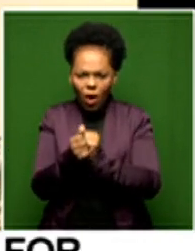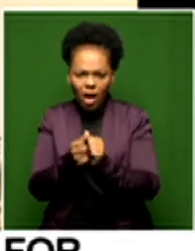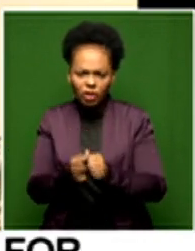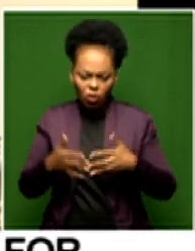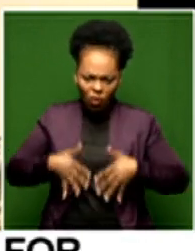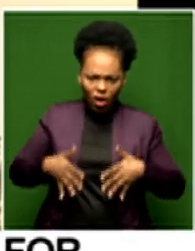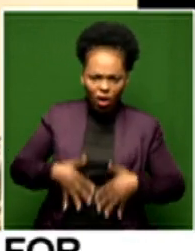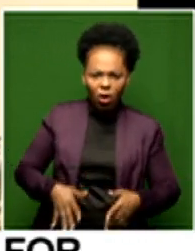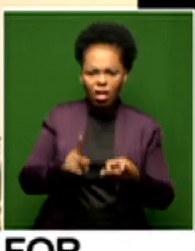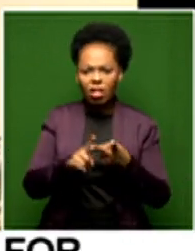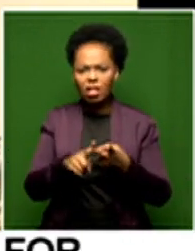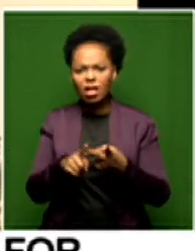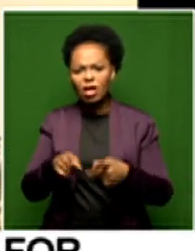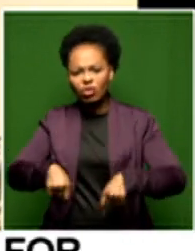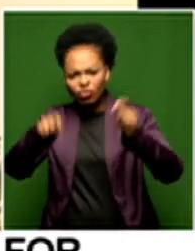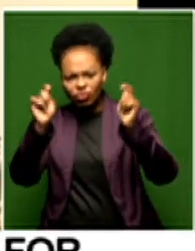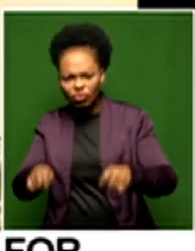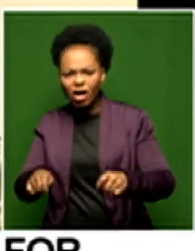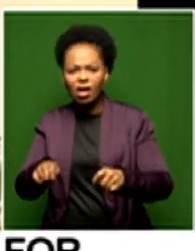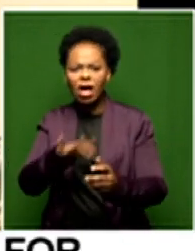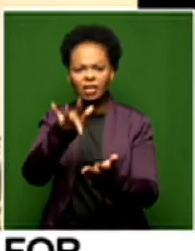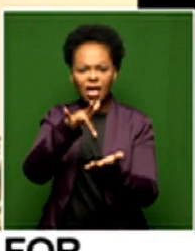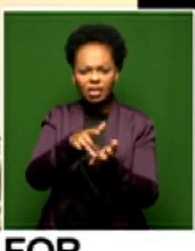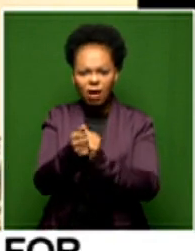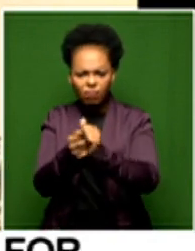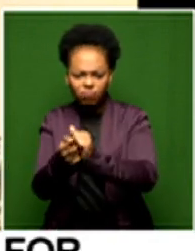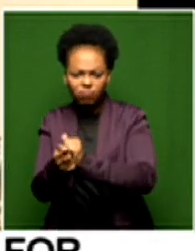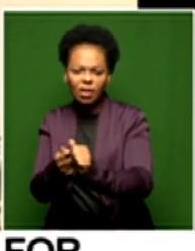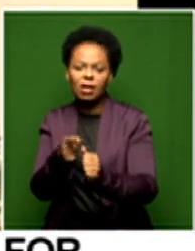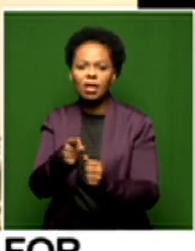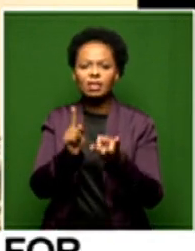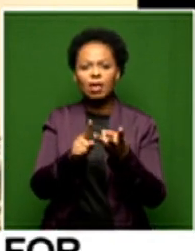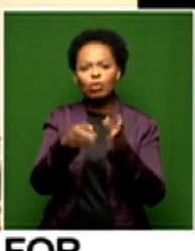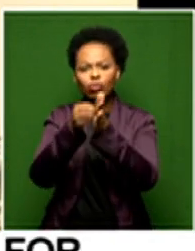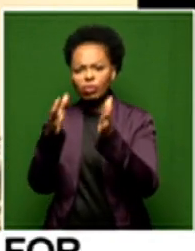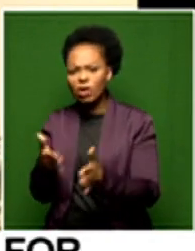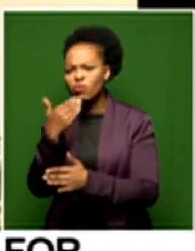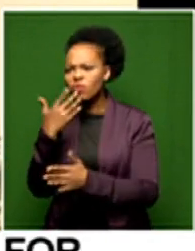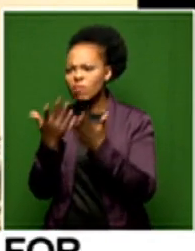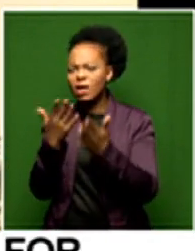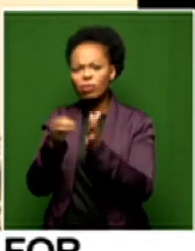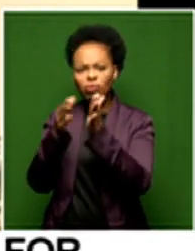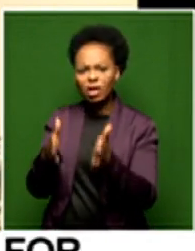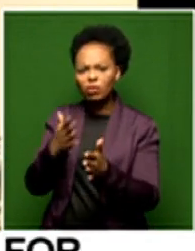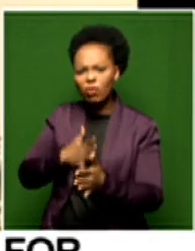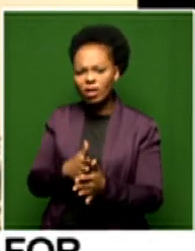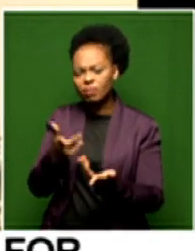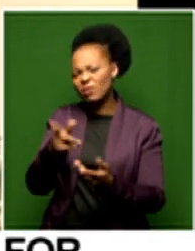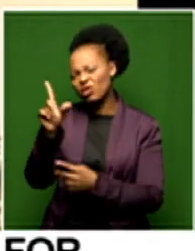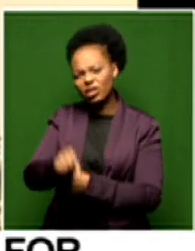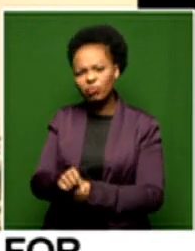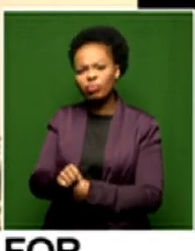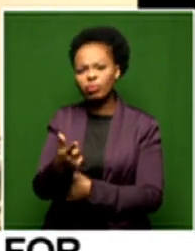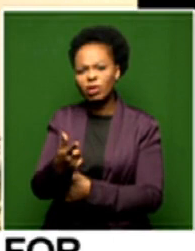wash their shelter sheets, as well as just students and other people who want their laundry done. It's cheaper, we're charging about half